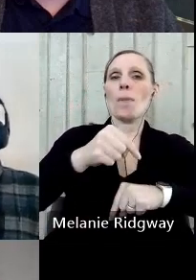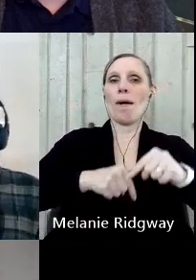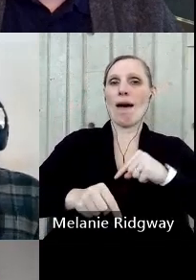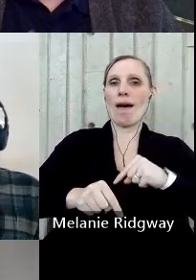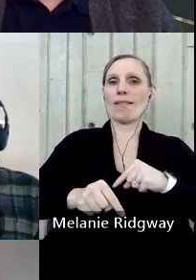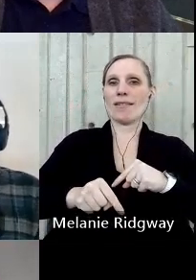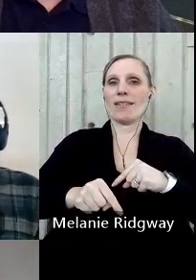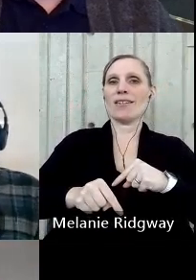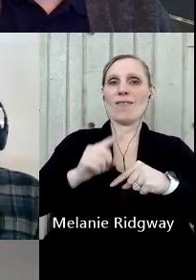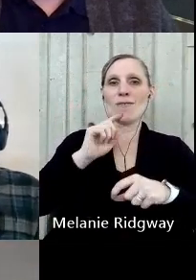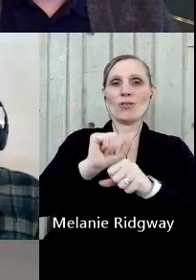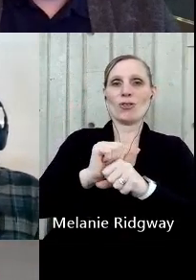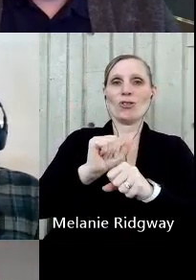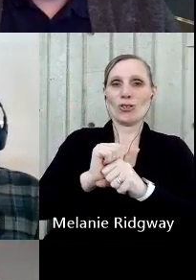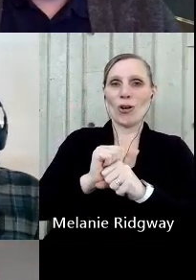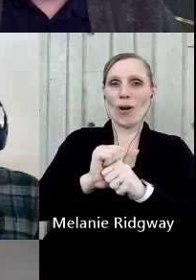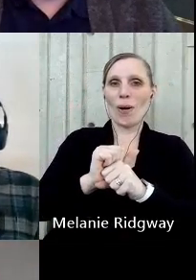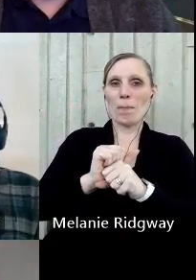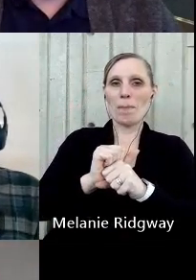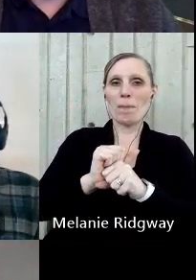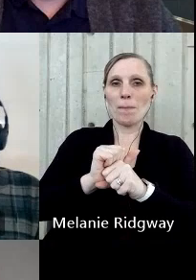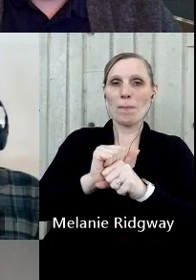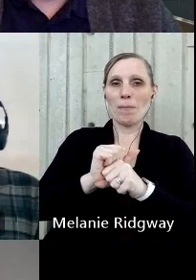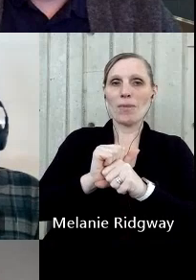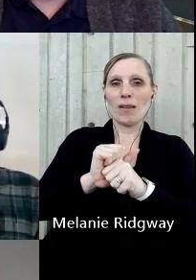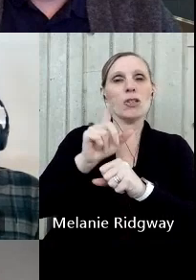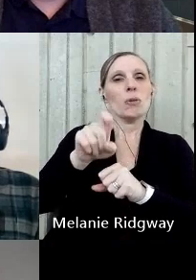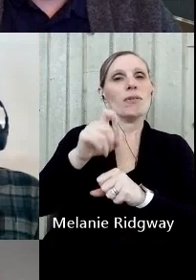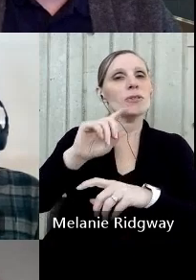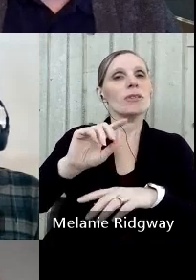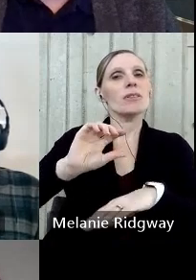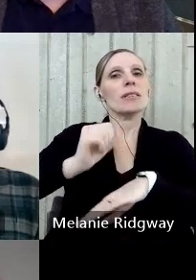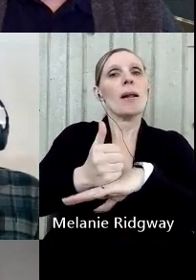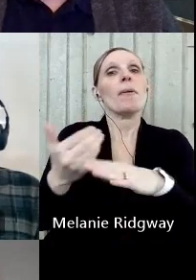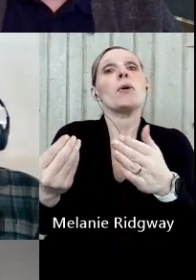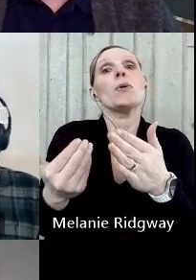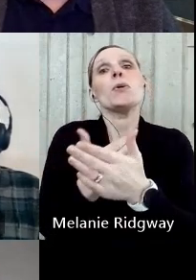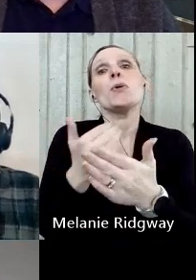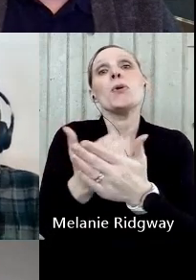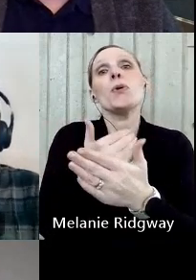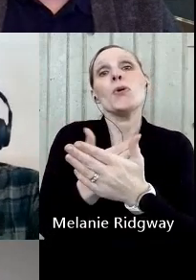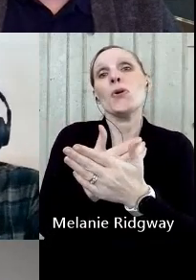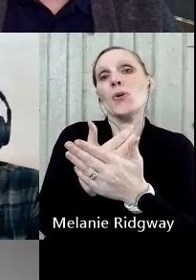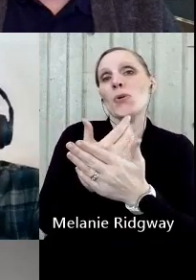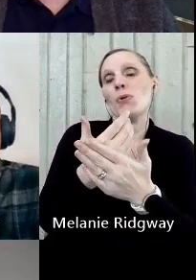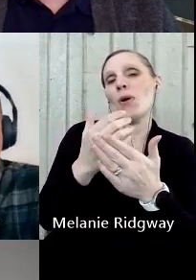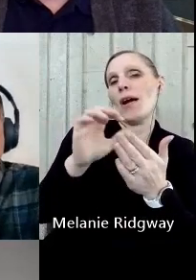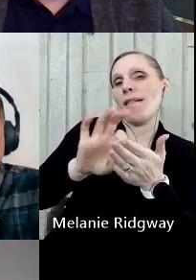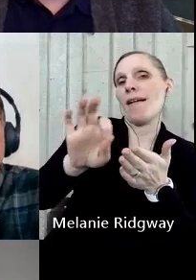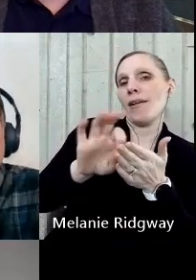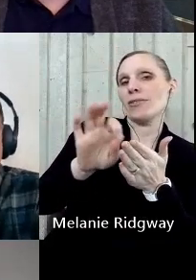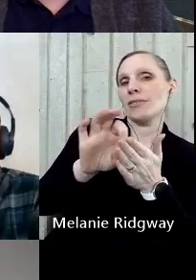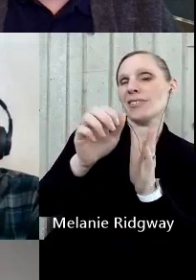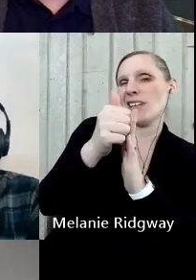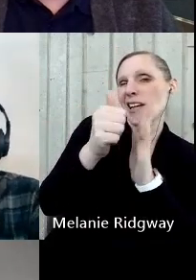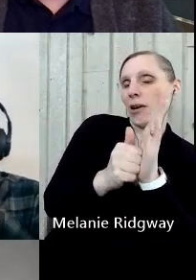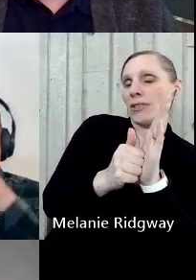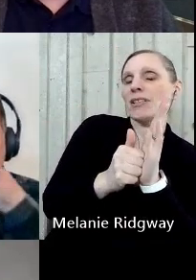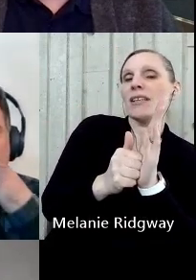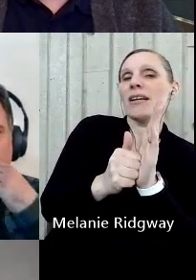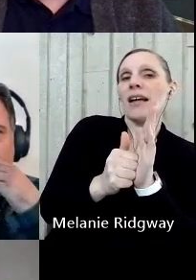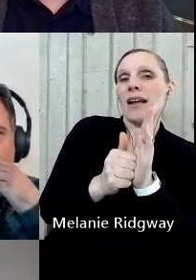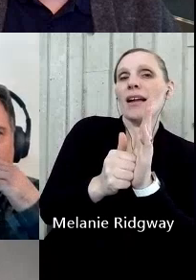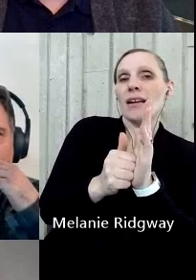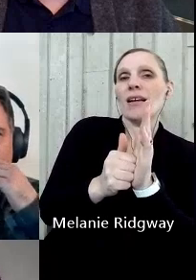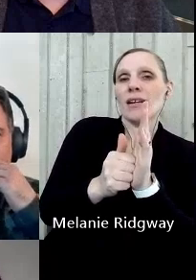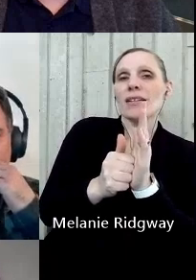and they're creating a new account, and it should bypass that reference code. So that's a user